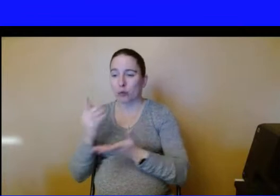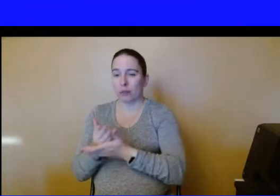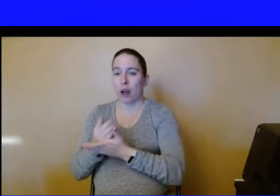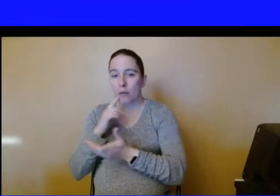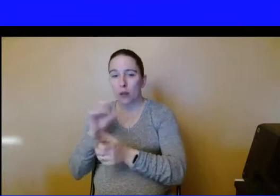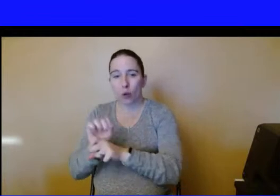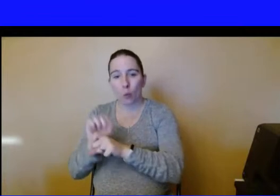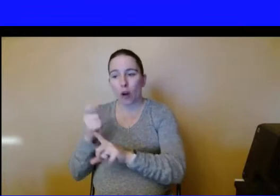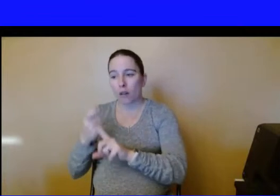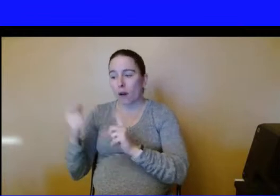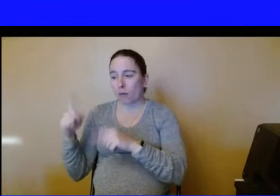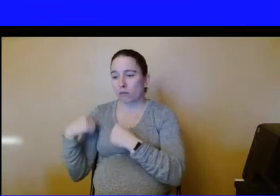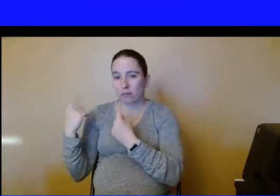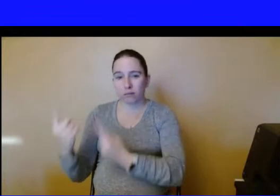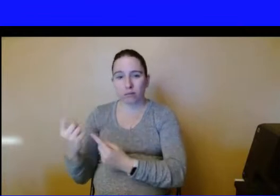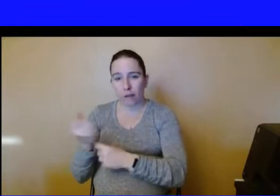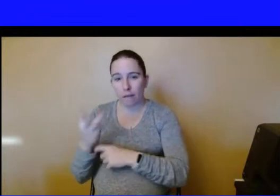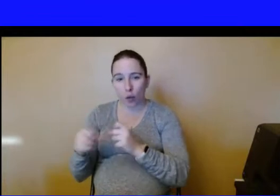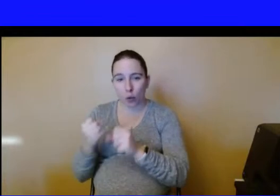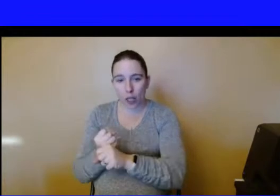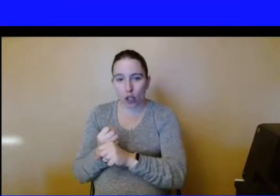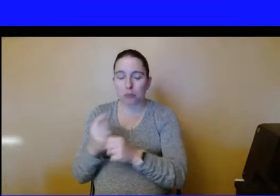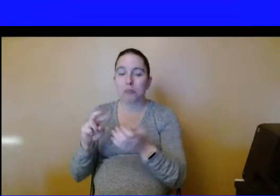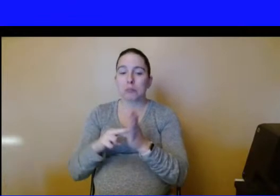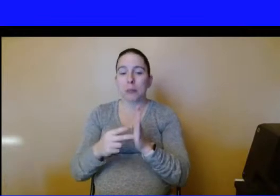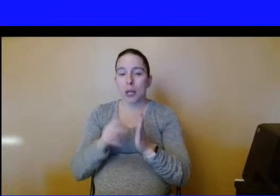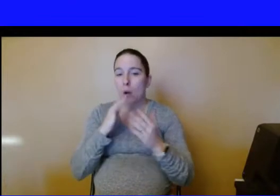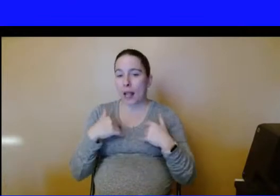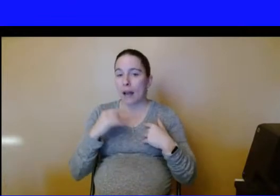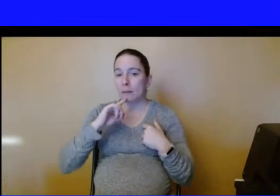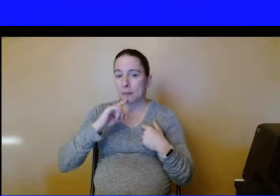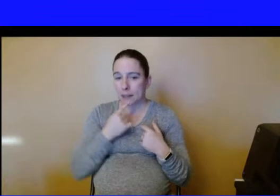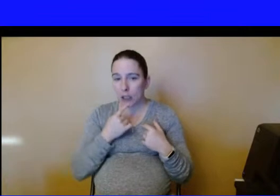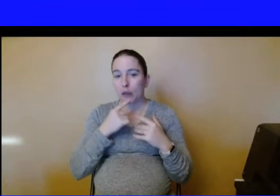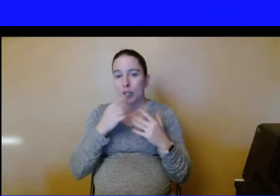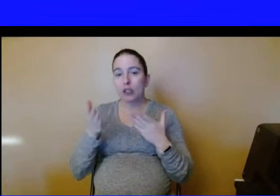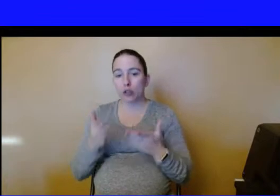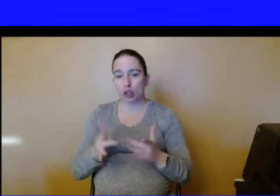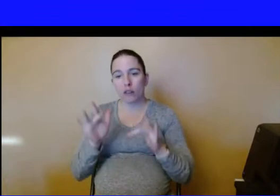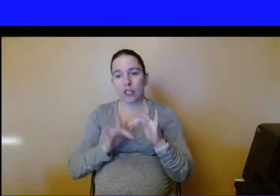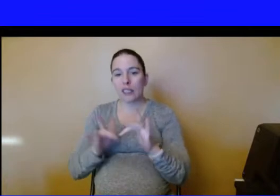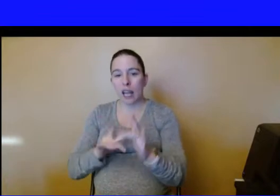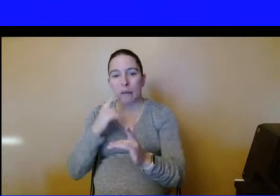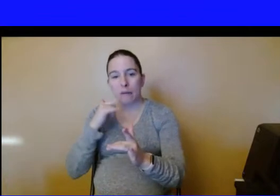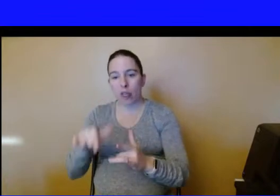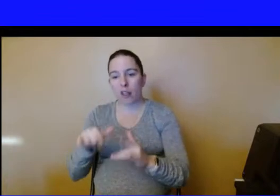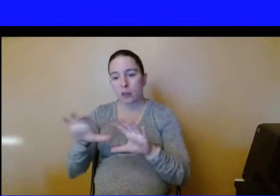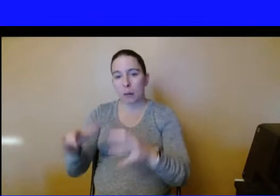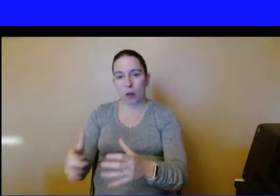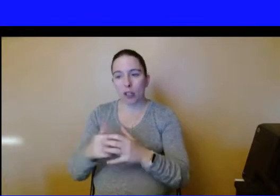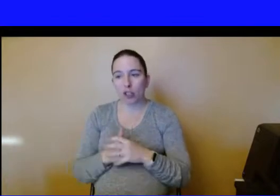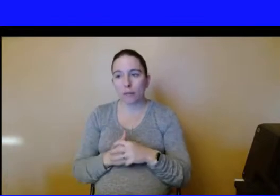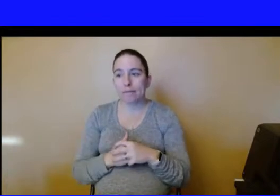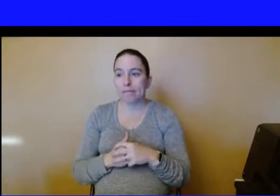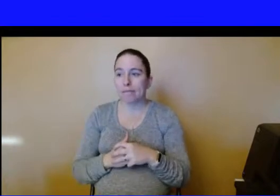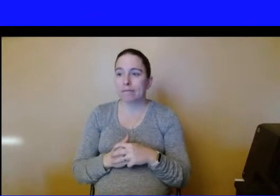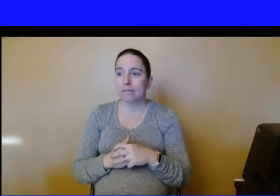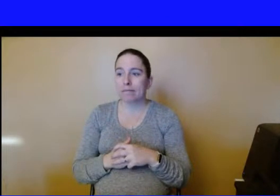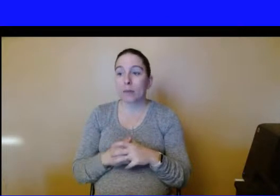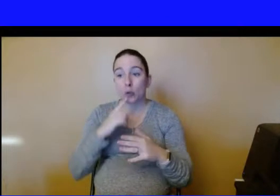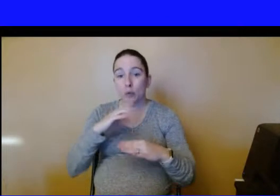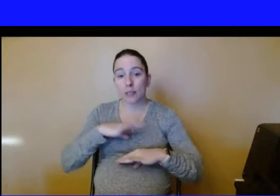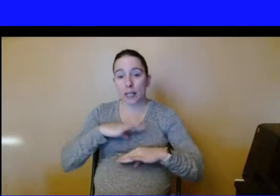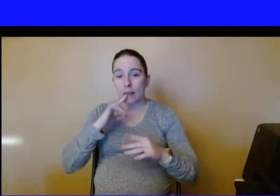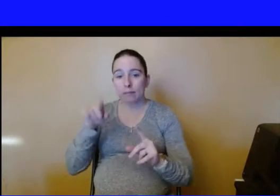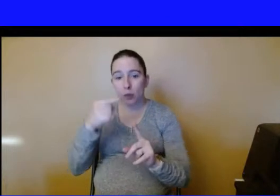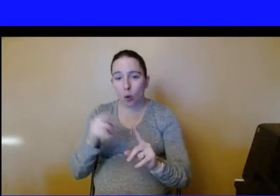$17,977,600. The pricing for the proposed best interest renewal has no increase in unit cost. Health and